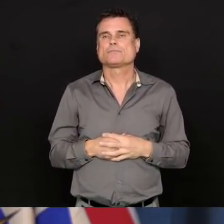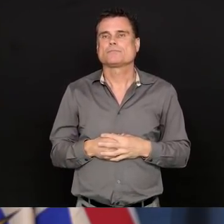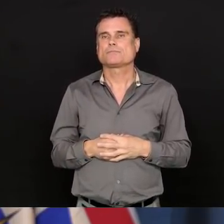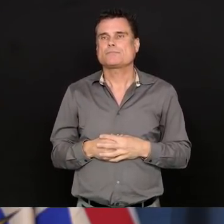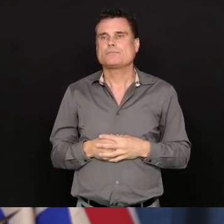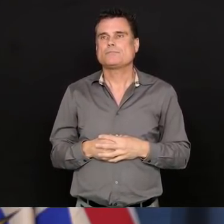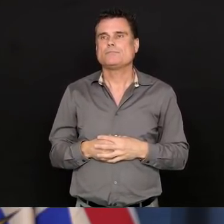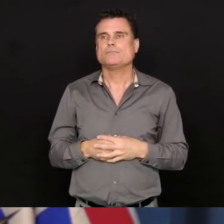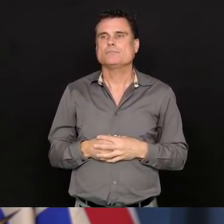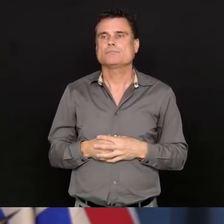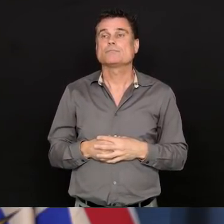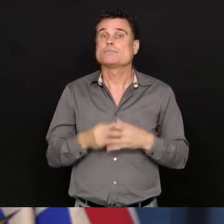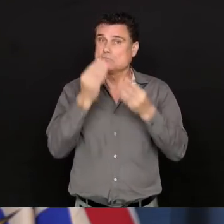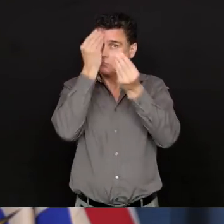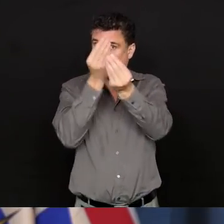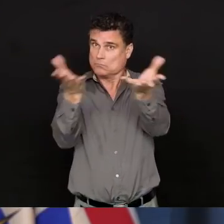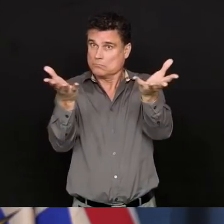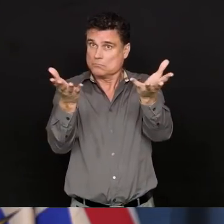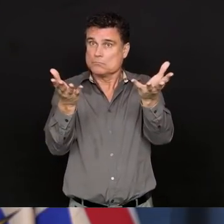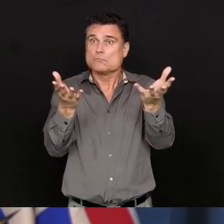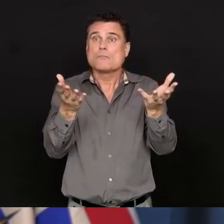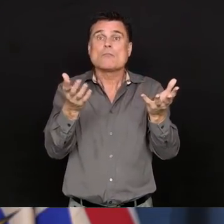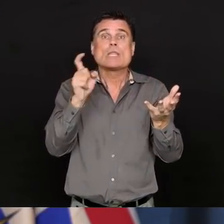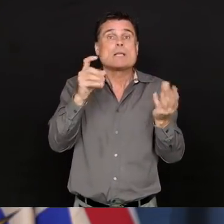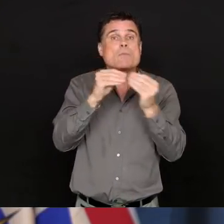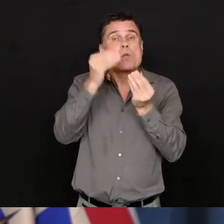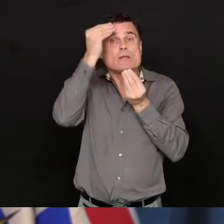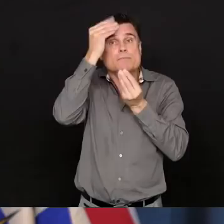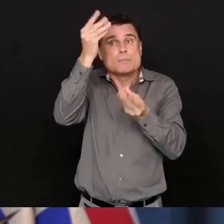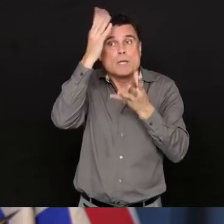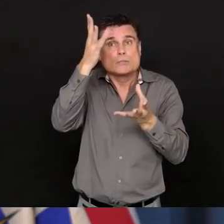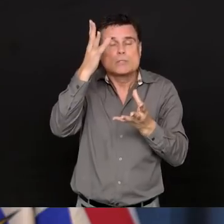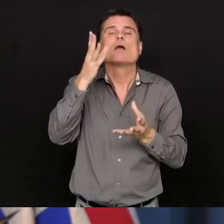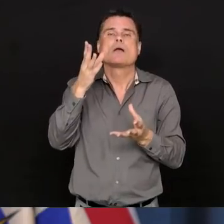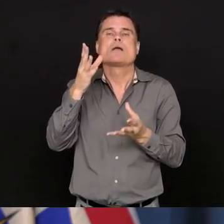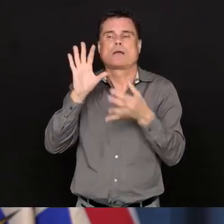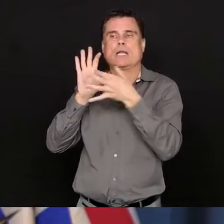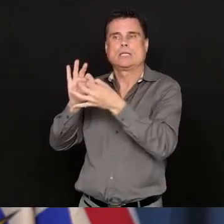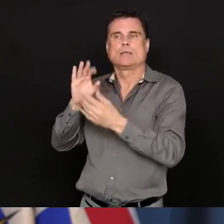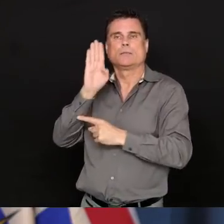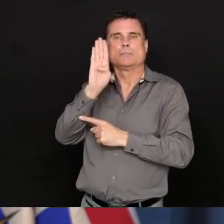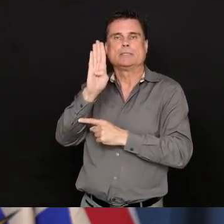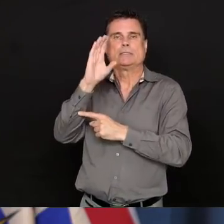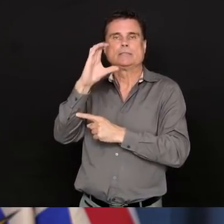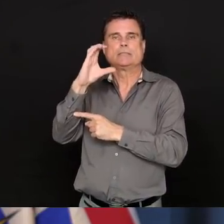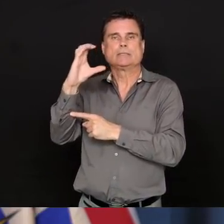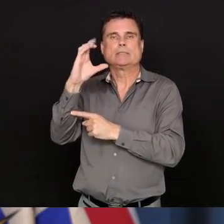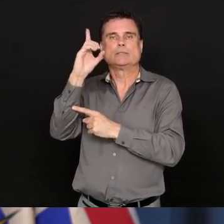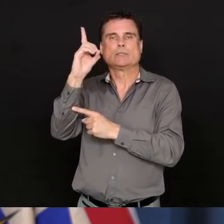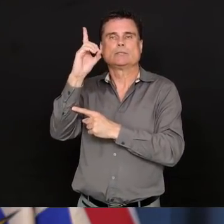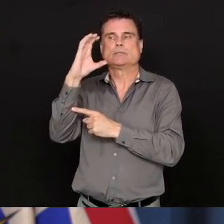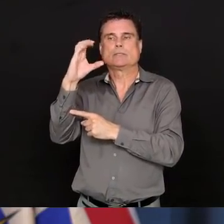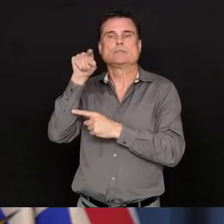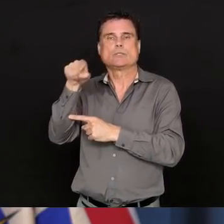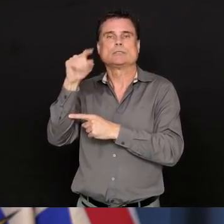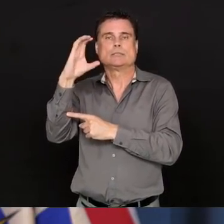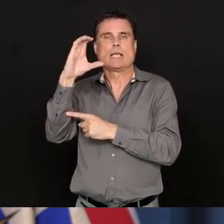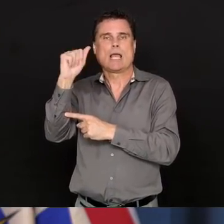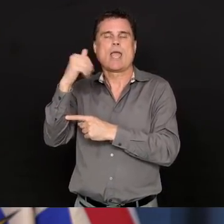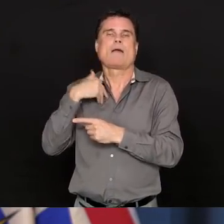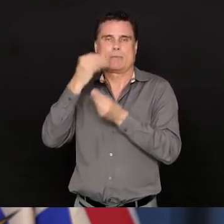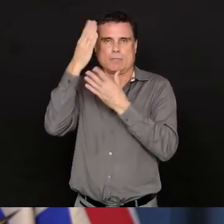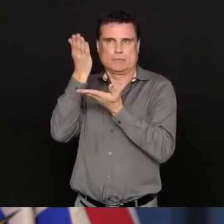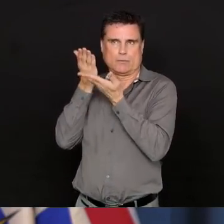communities from COVID-19, visit bccdc.ca. For non-medical questions about the province's COVID-19 response,